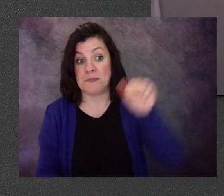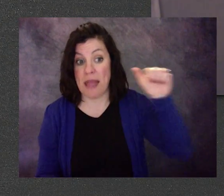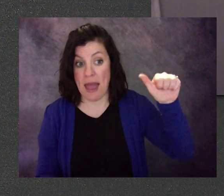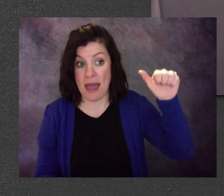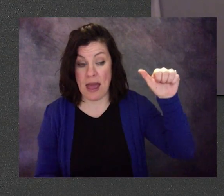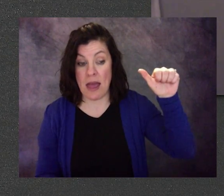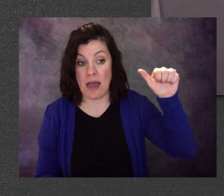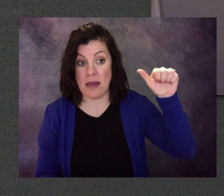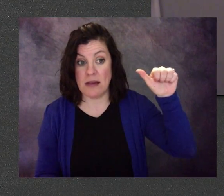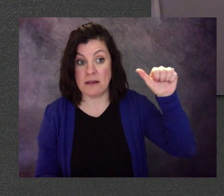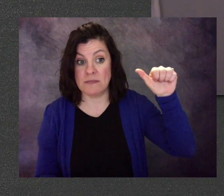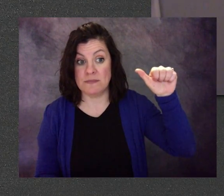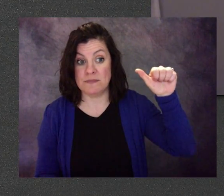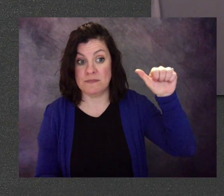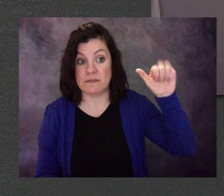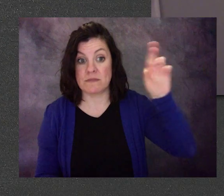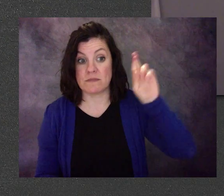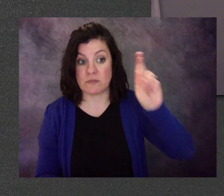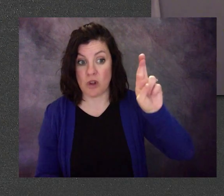have A,